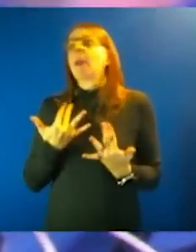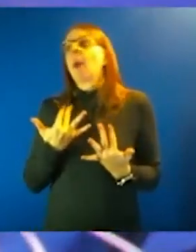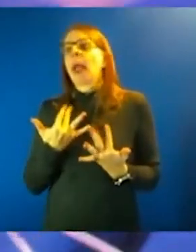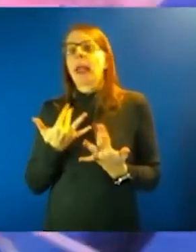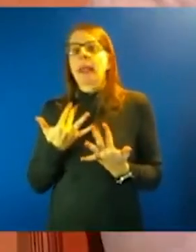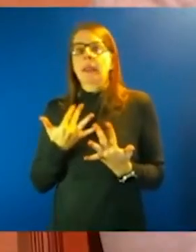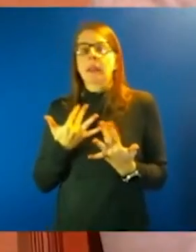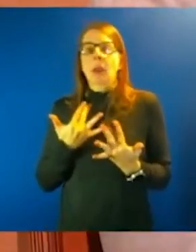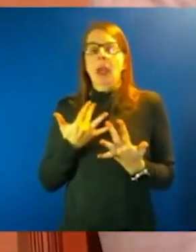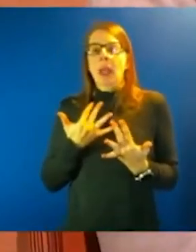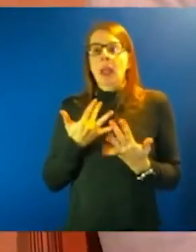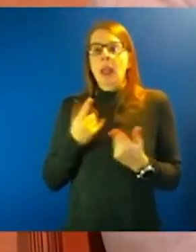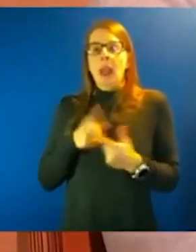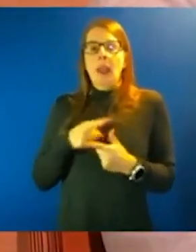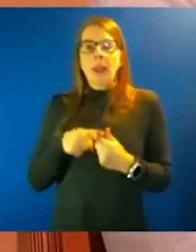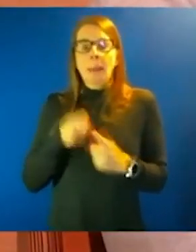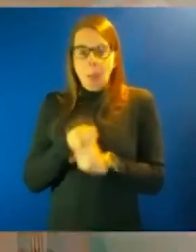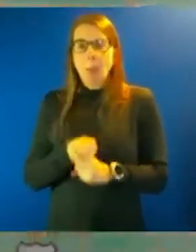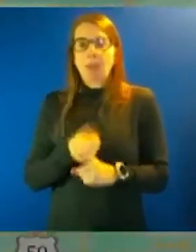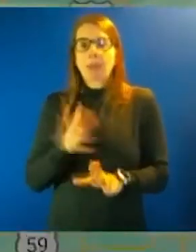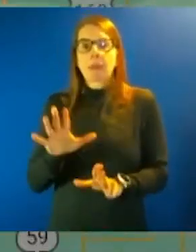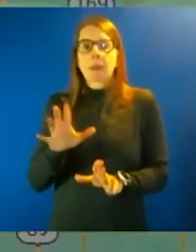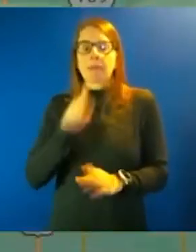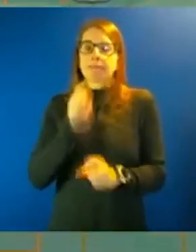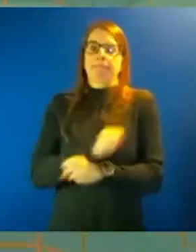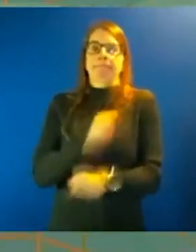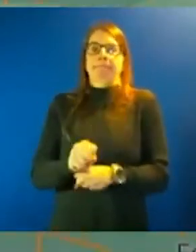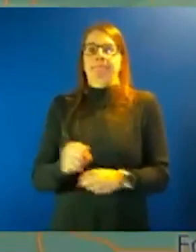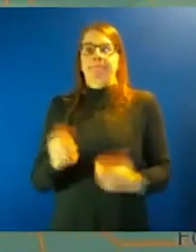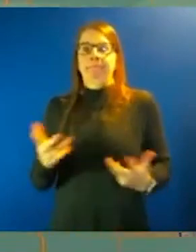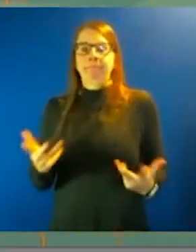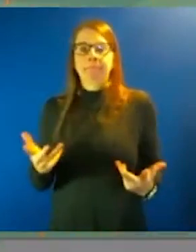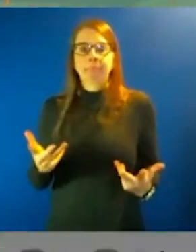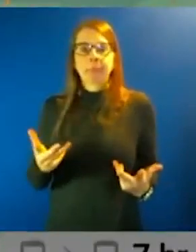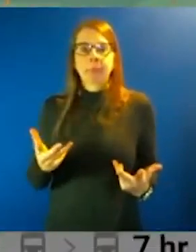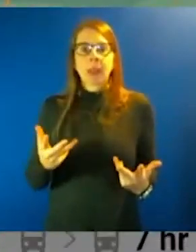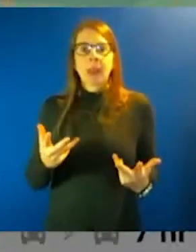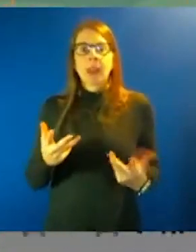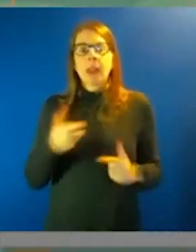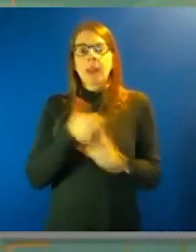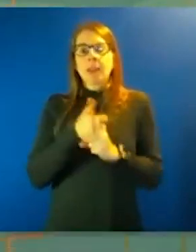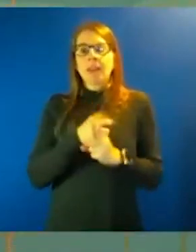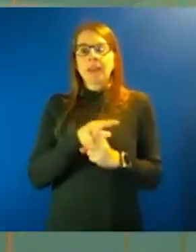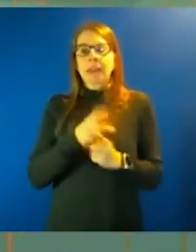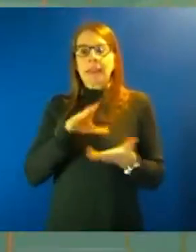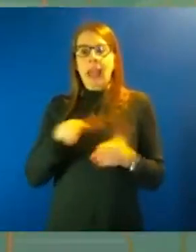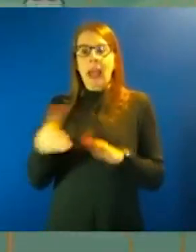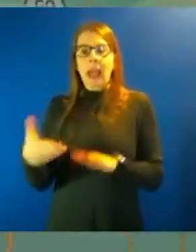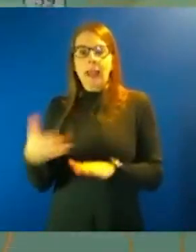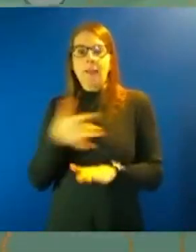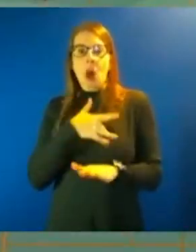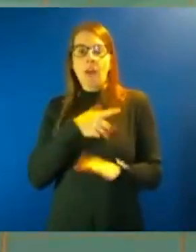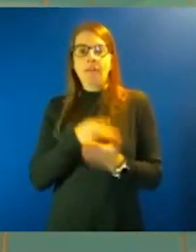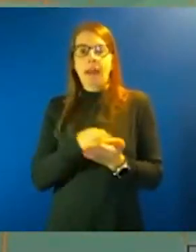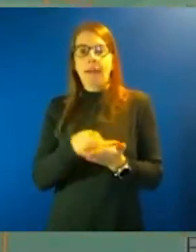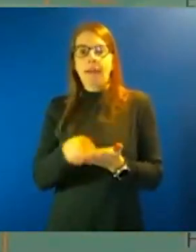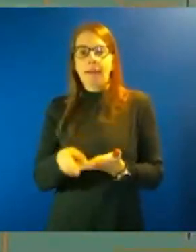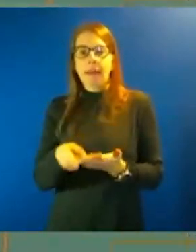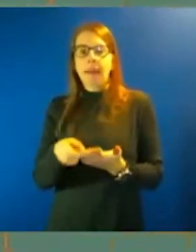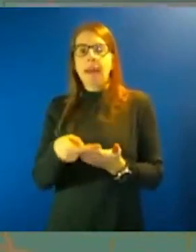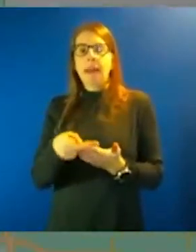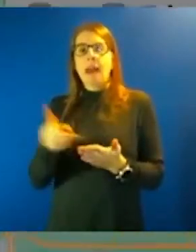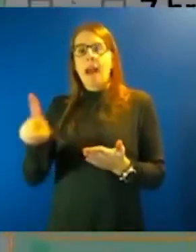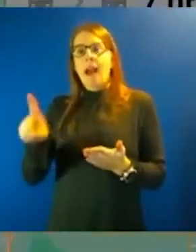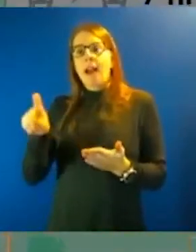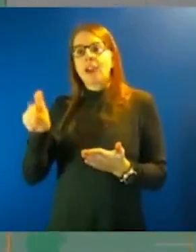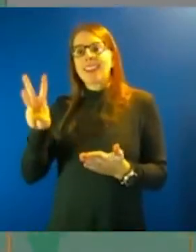all of a sudden, boom, it's reality. While Spider lay dying of heart failure at the University of Kansas Health System, 160